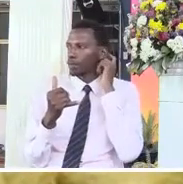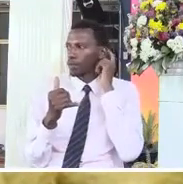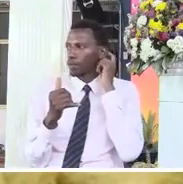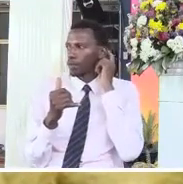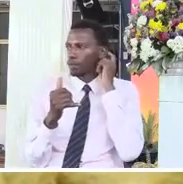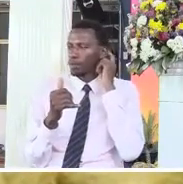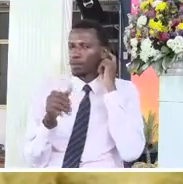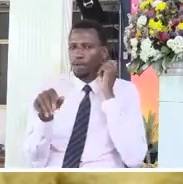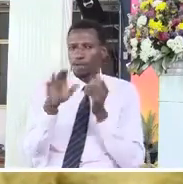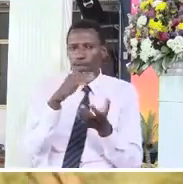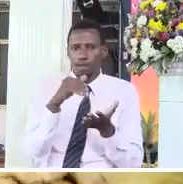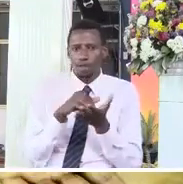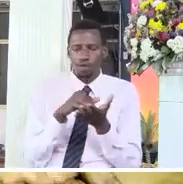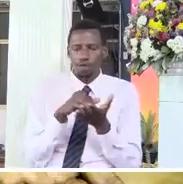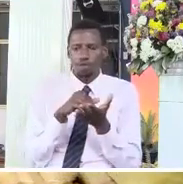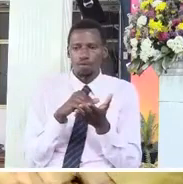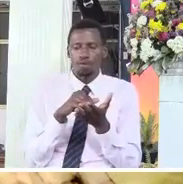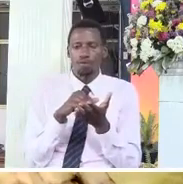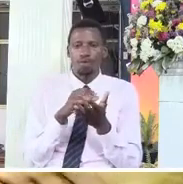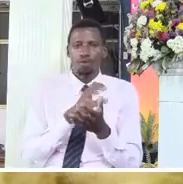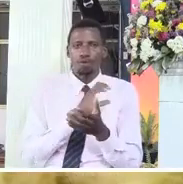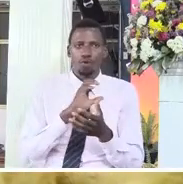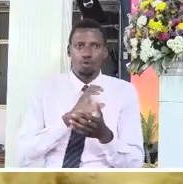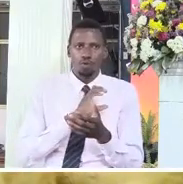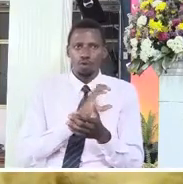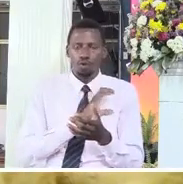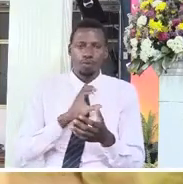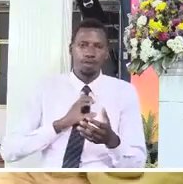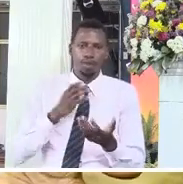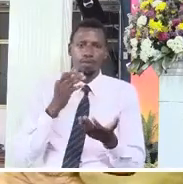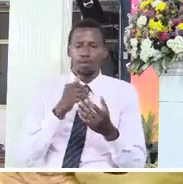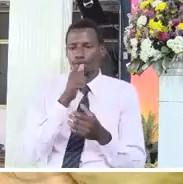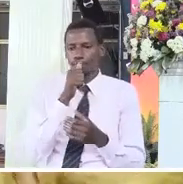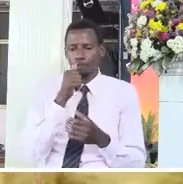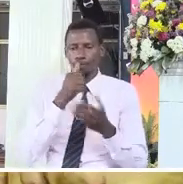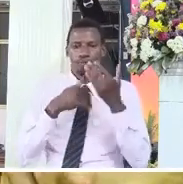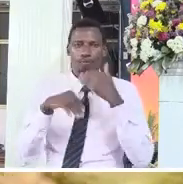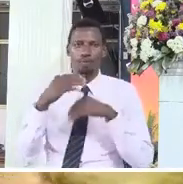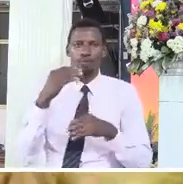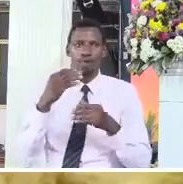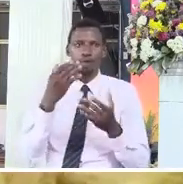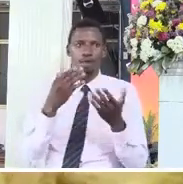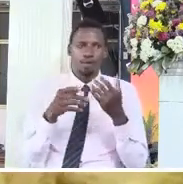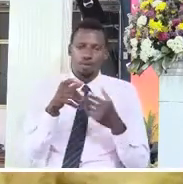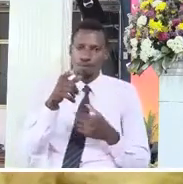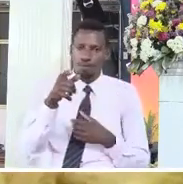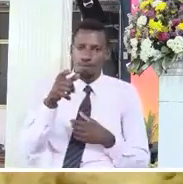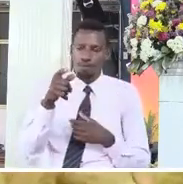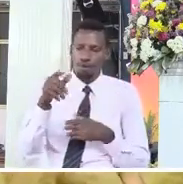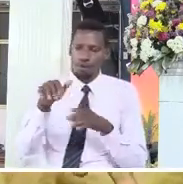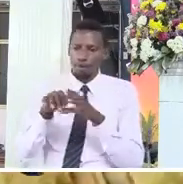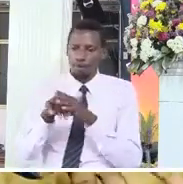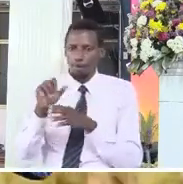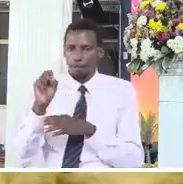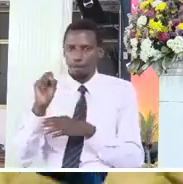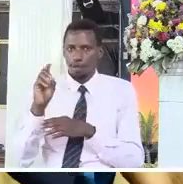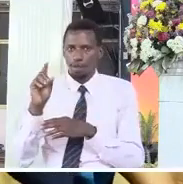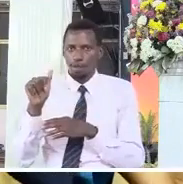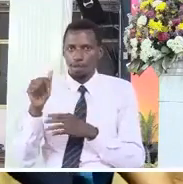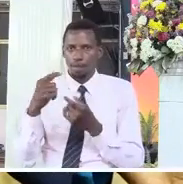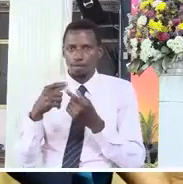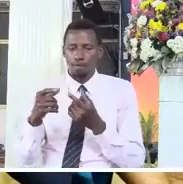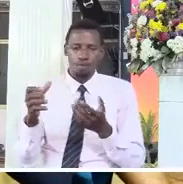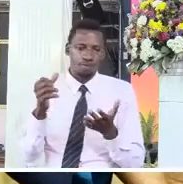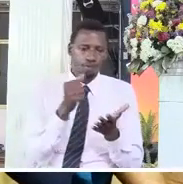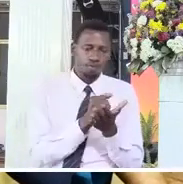even private universities. Maybe you are an Adventist, you are admitted to Presbyterian University of East